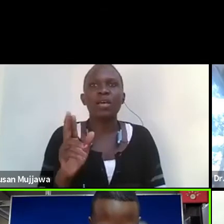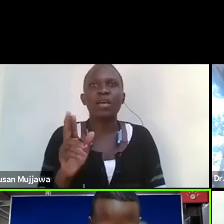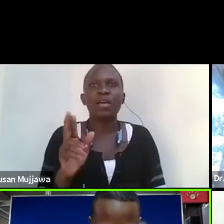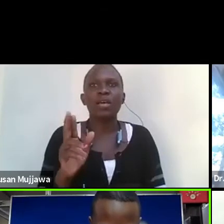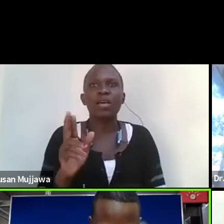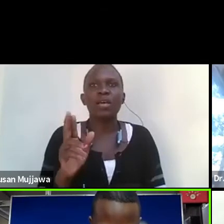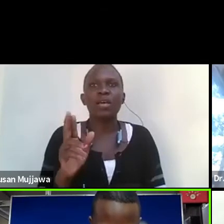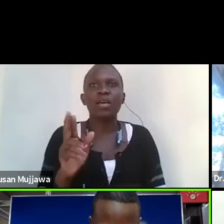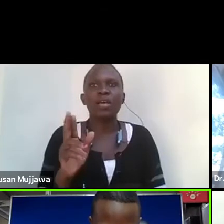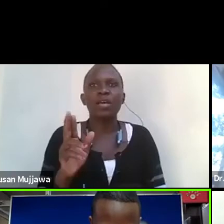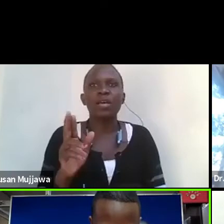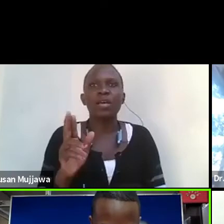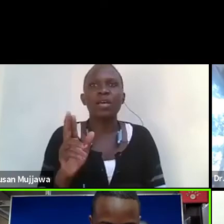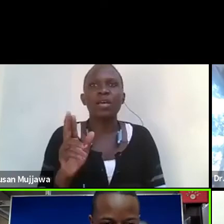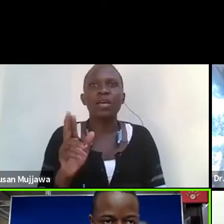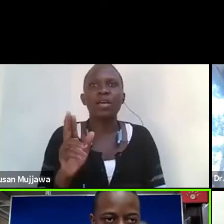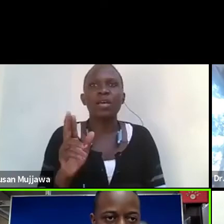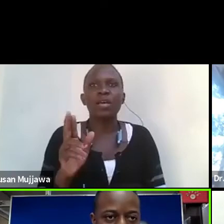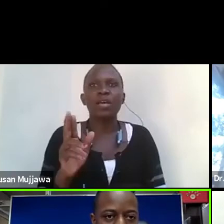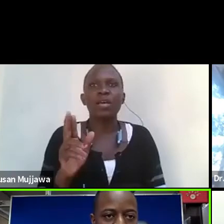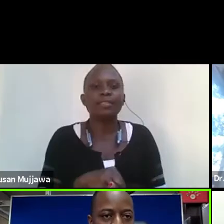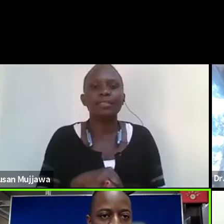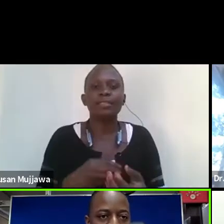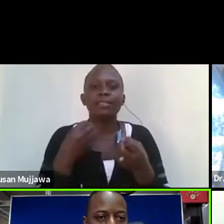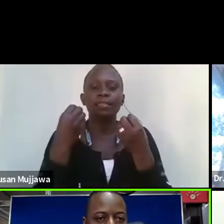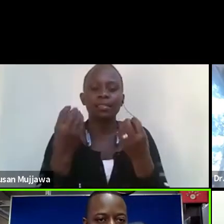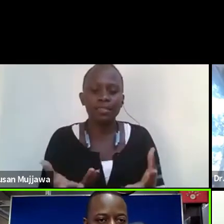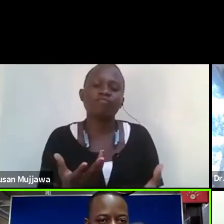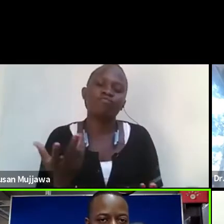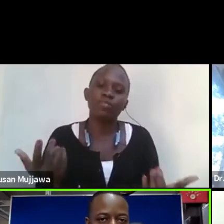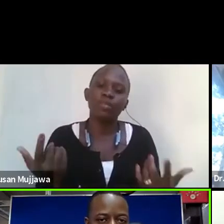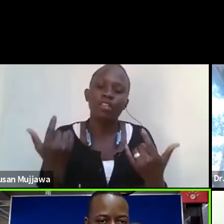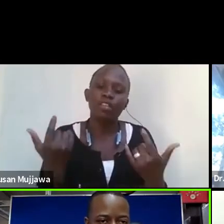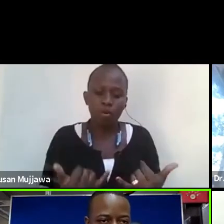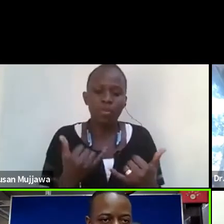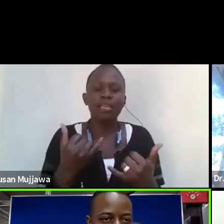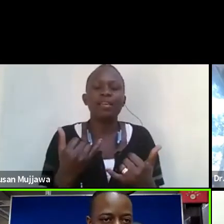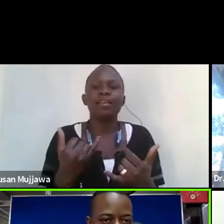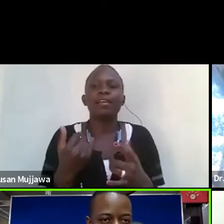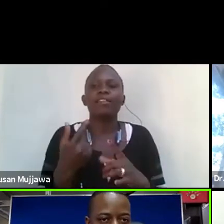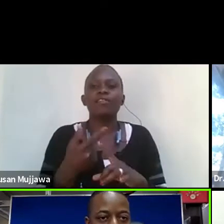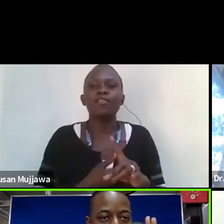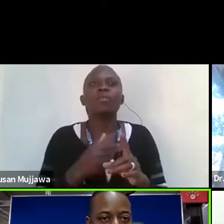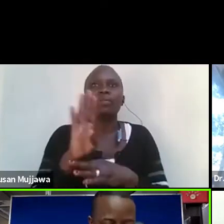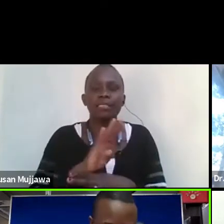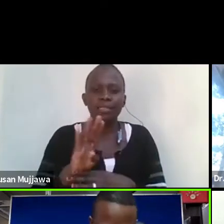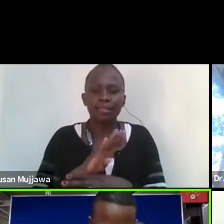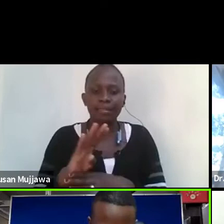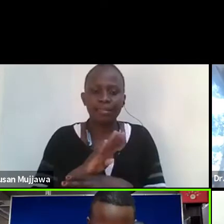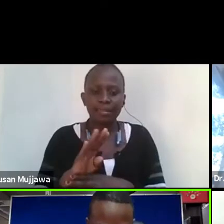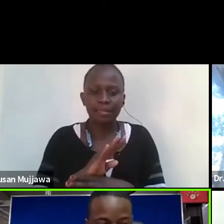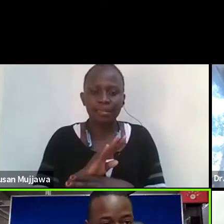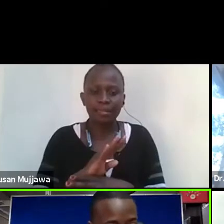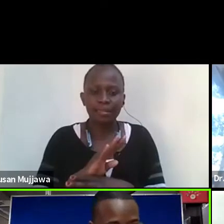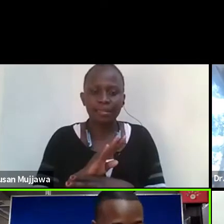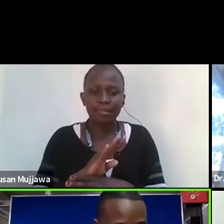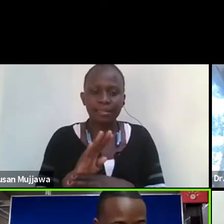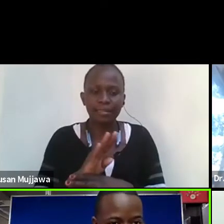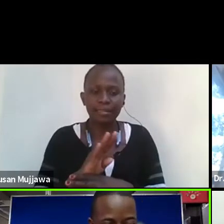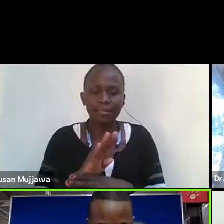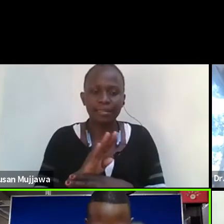just to again give a snippet, looking at it now from the angle of our business. Again, I'm